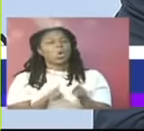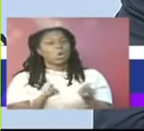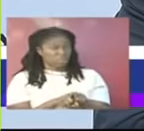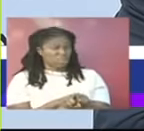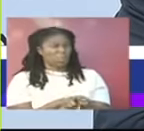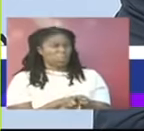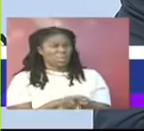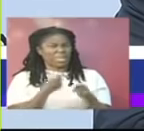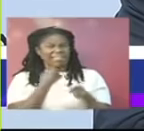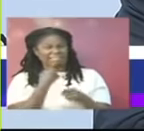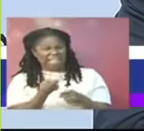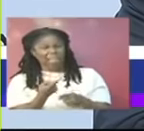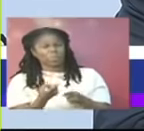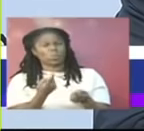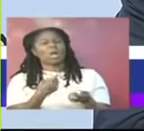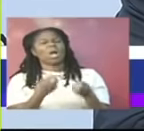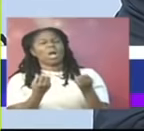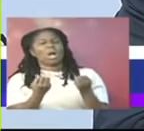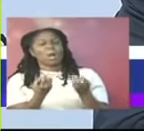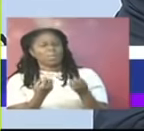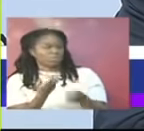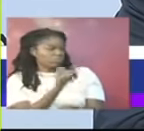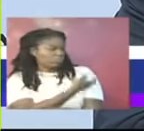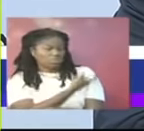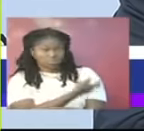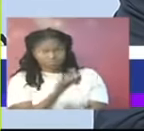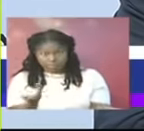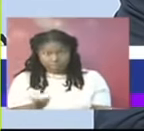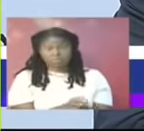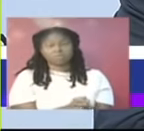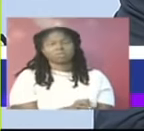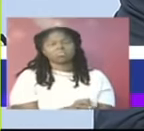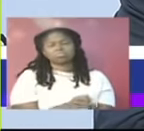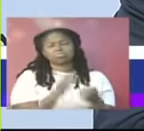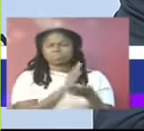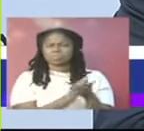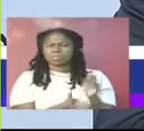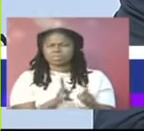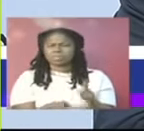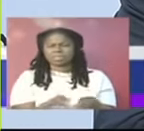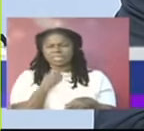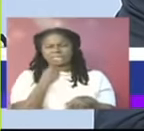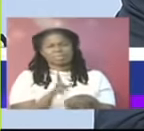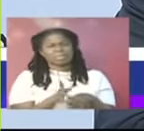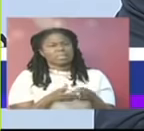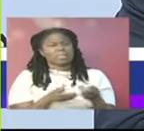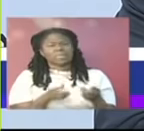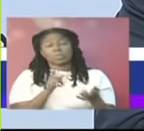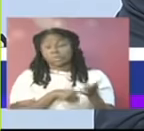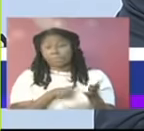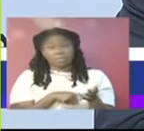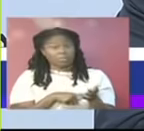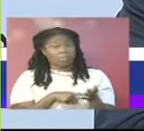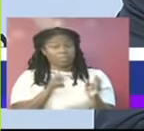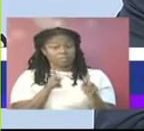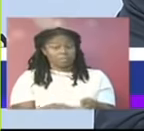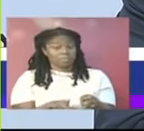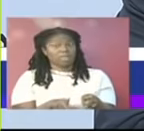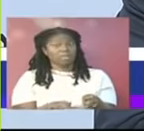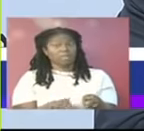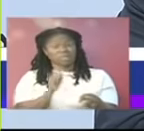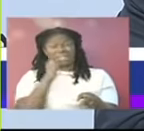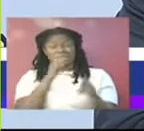not captured either way, so you're not sure if it's a no, not vaccinated, or we don't know. And therefore, it's difficult to say